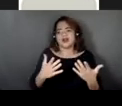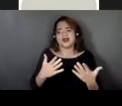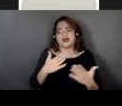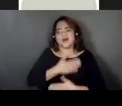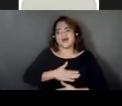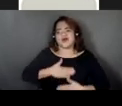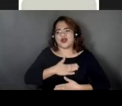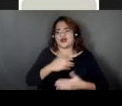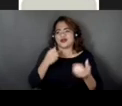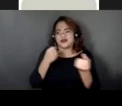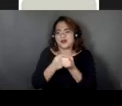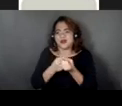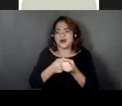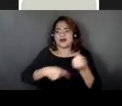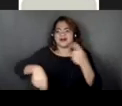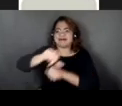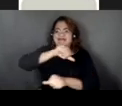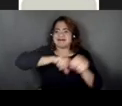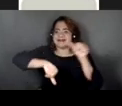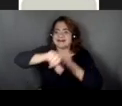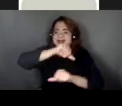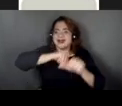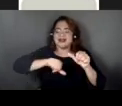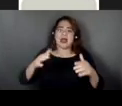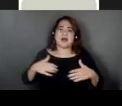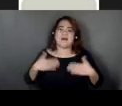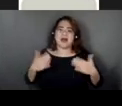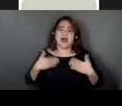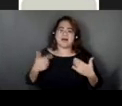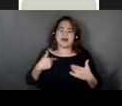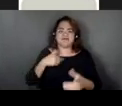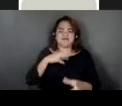that you're providing one another. And I'm happy that we can be a part of that.